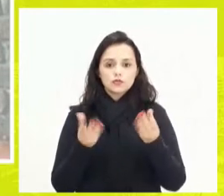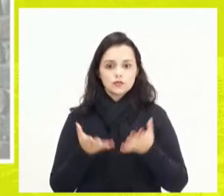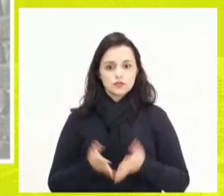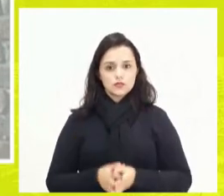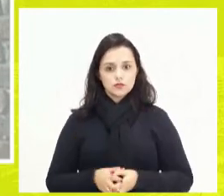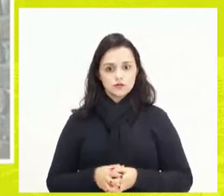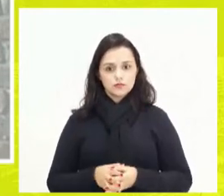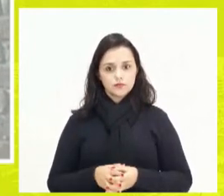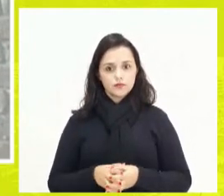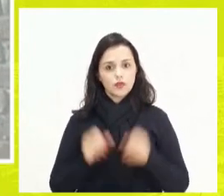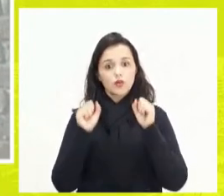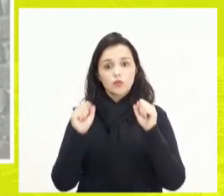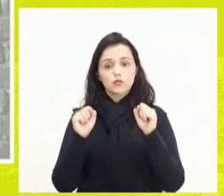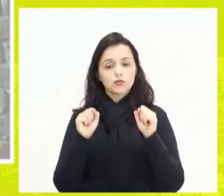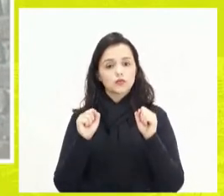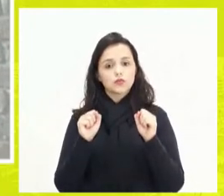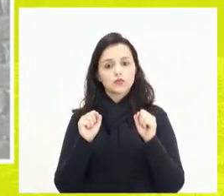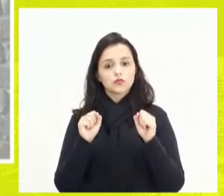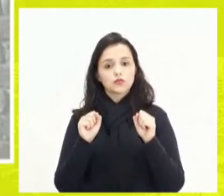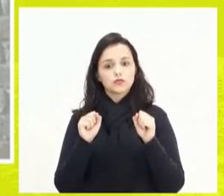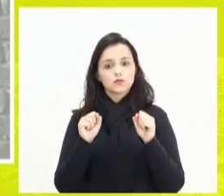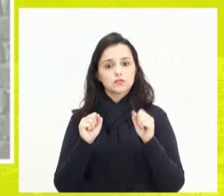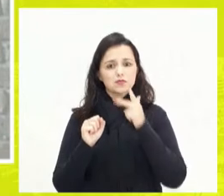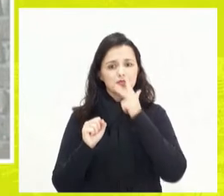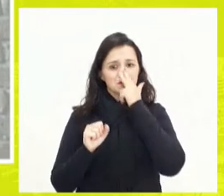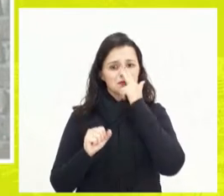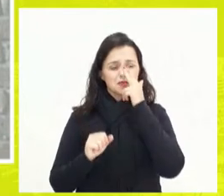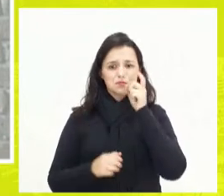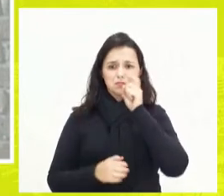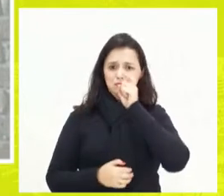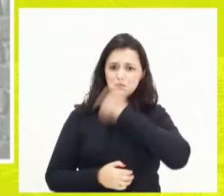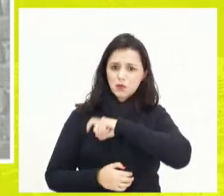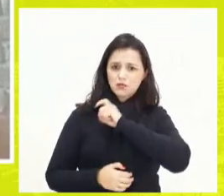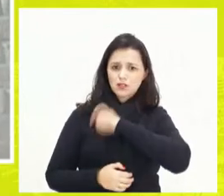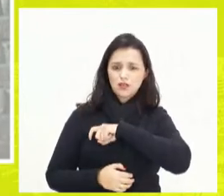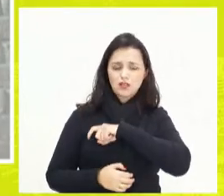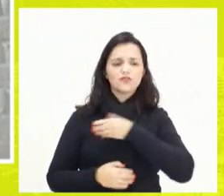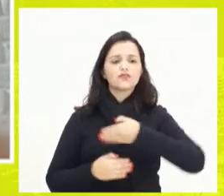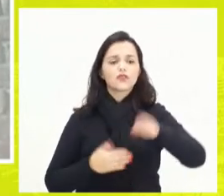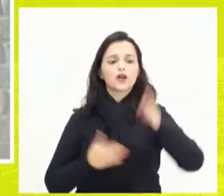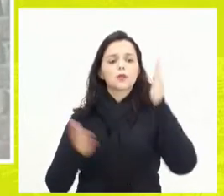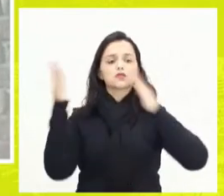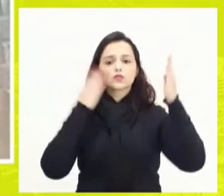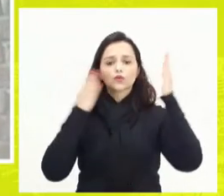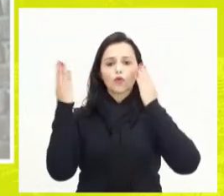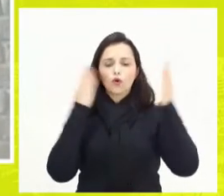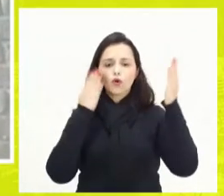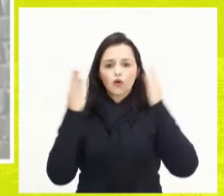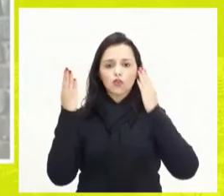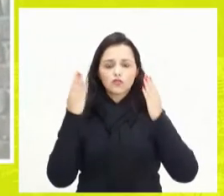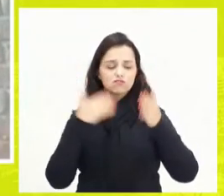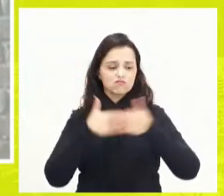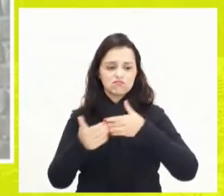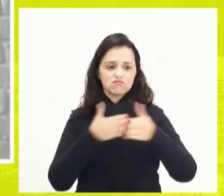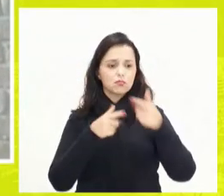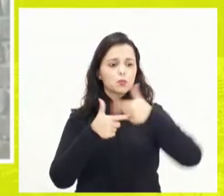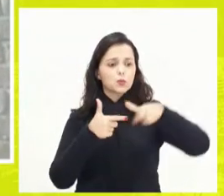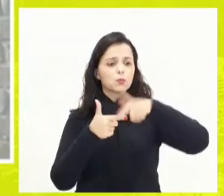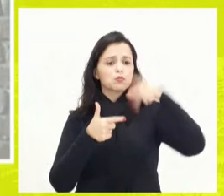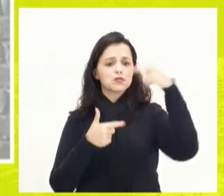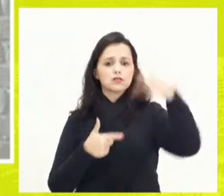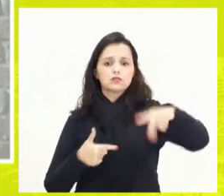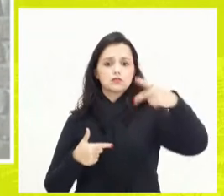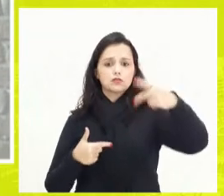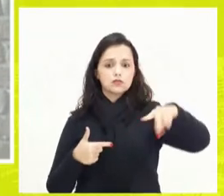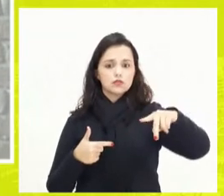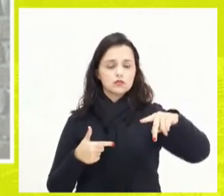being a journalist how dangerous that is it's even cruel to tell the person okay you need psychological